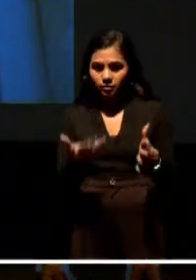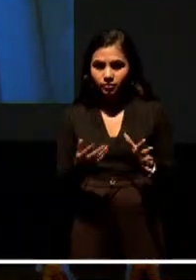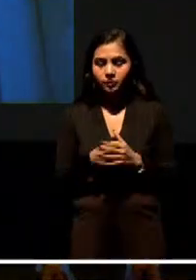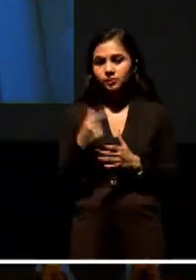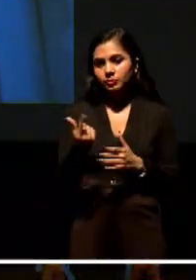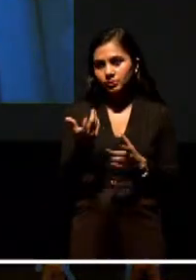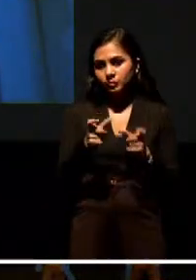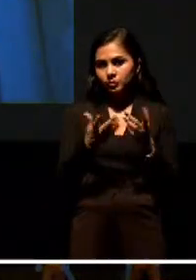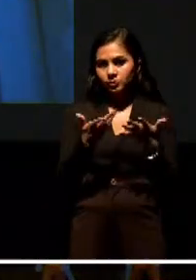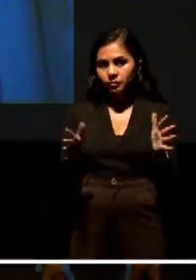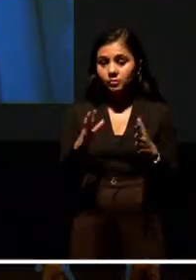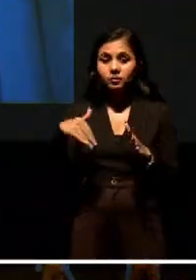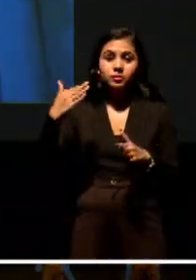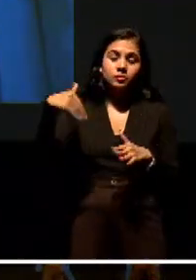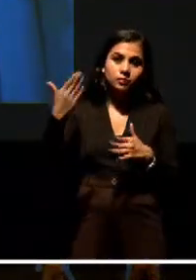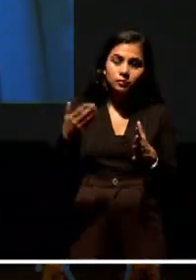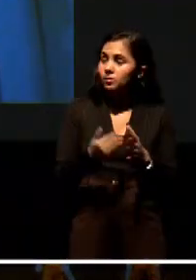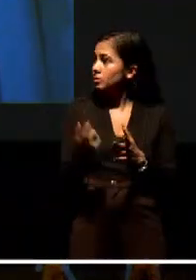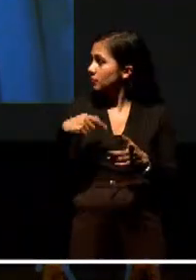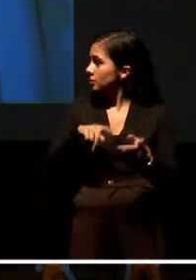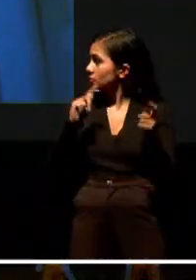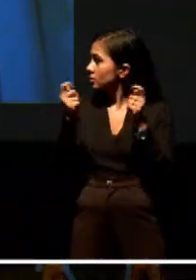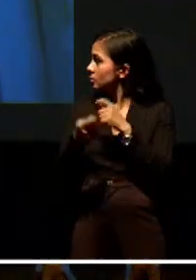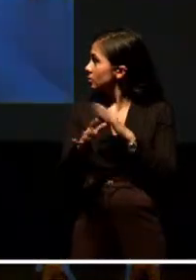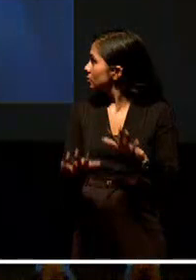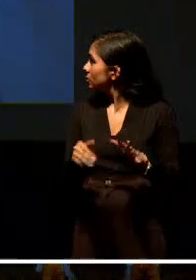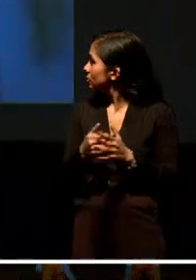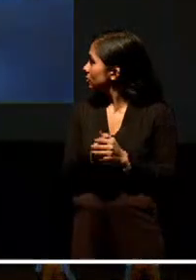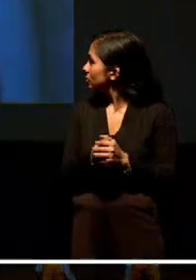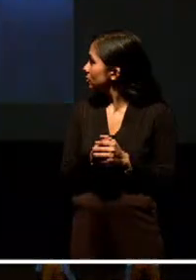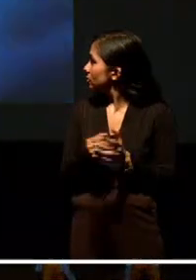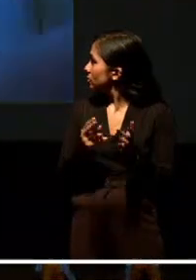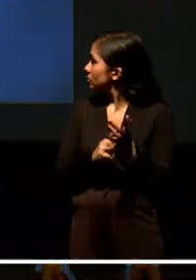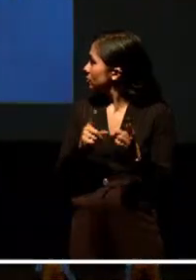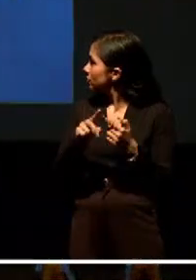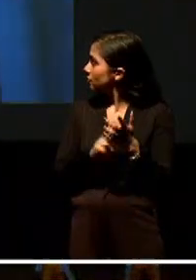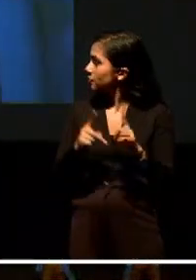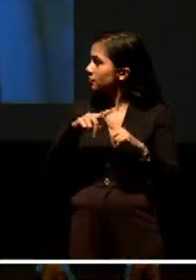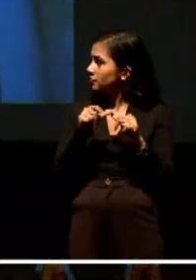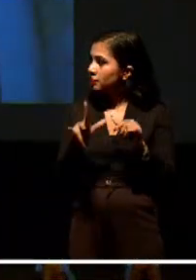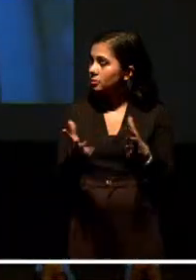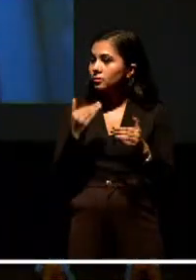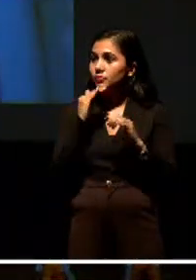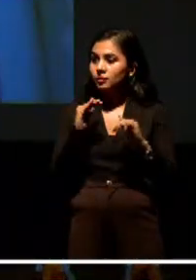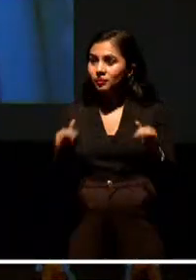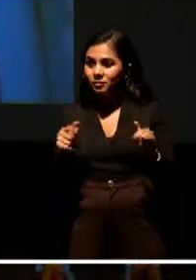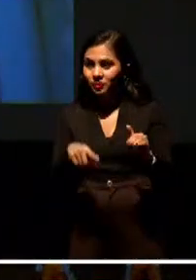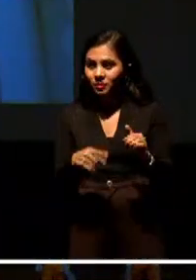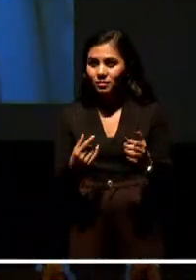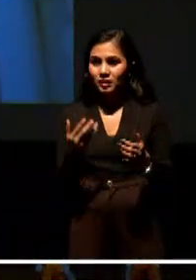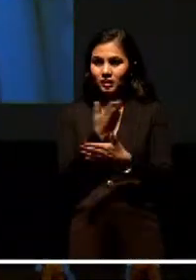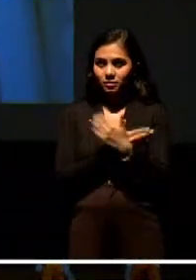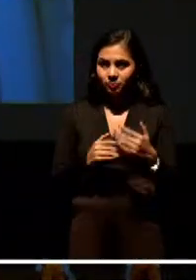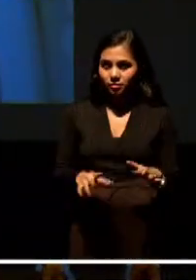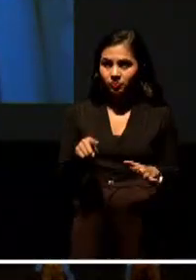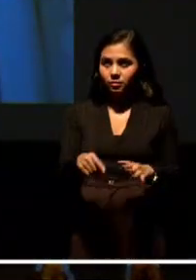used. So in future, we are integrating ChatGPT or even mental, like children with special needs, to talk to them and